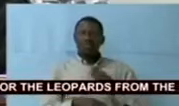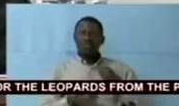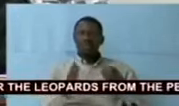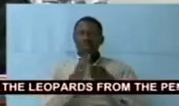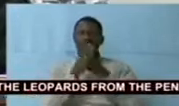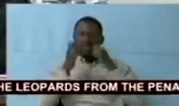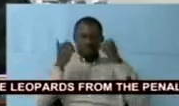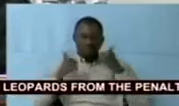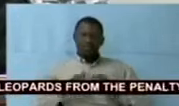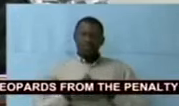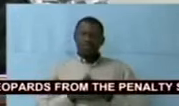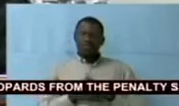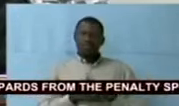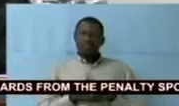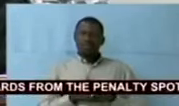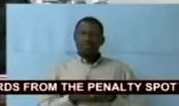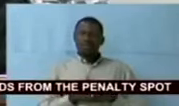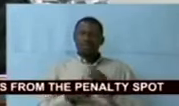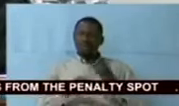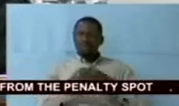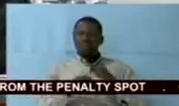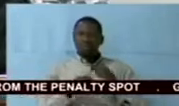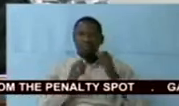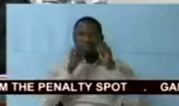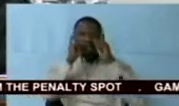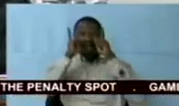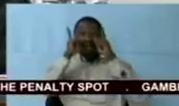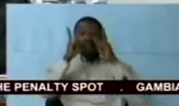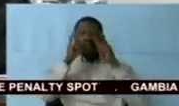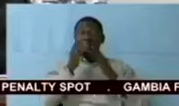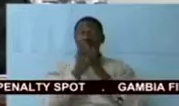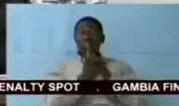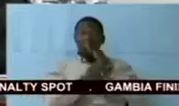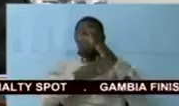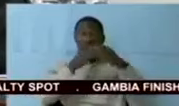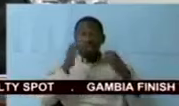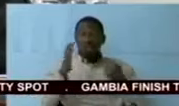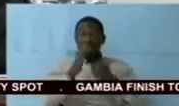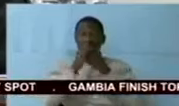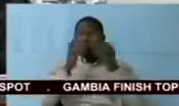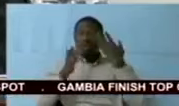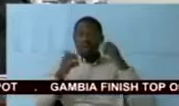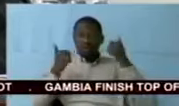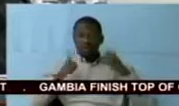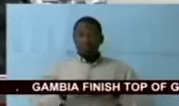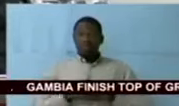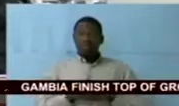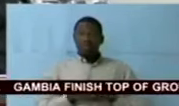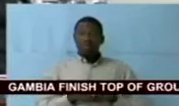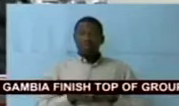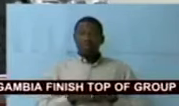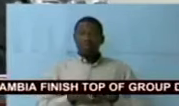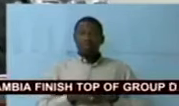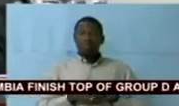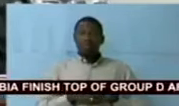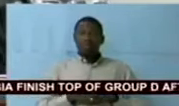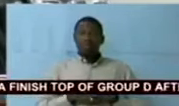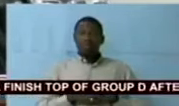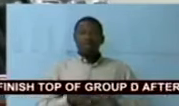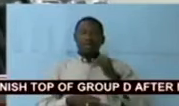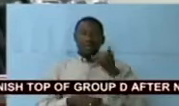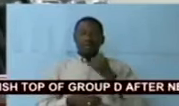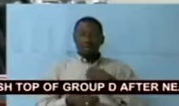jawiyata tenne. Were you conscious throughout? Oh, waro be ibe fambulle ba. Yeah, I was conscious.